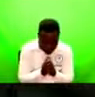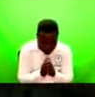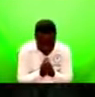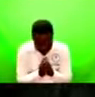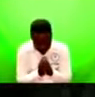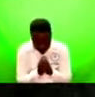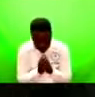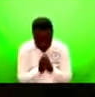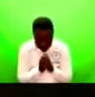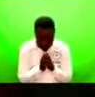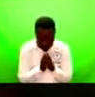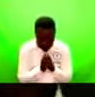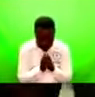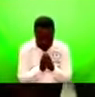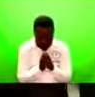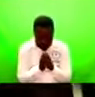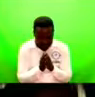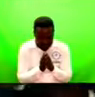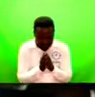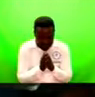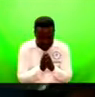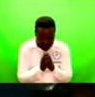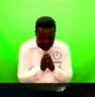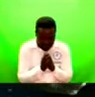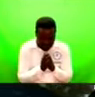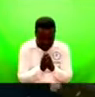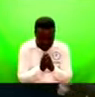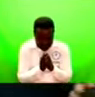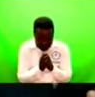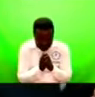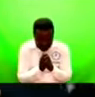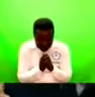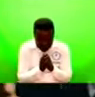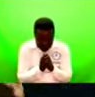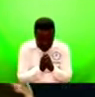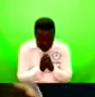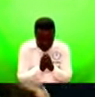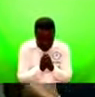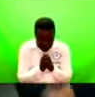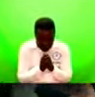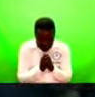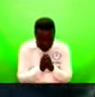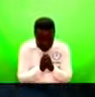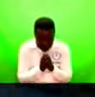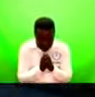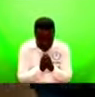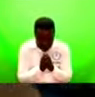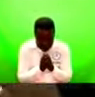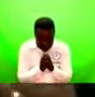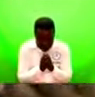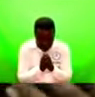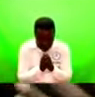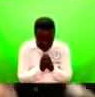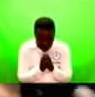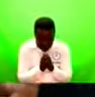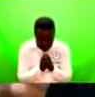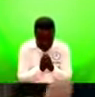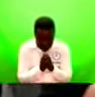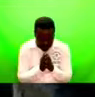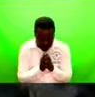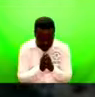masande katanda bi ola masande di sonde rapa katande